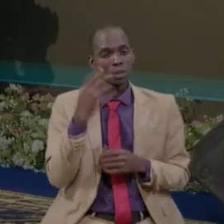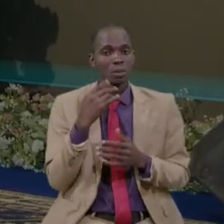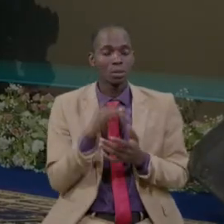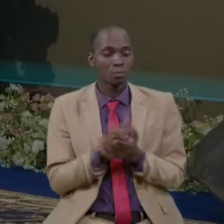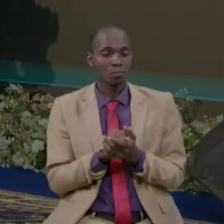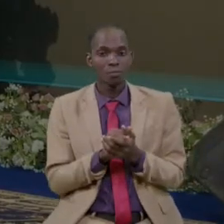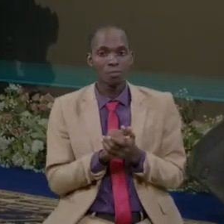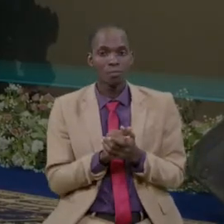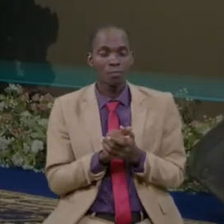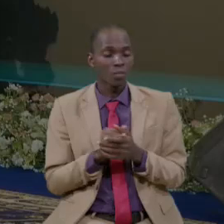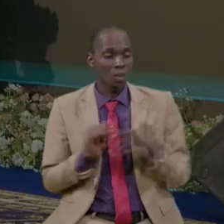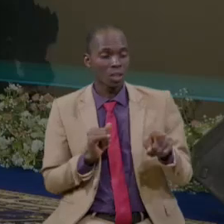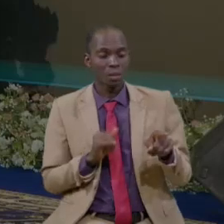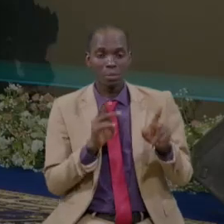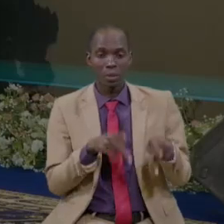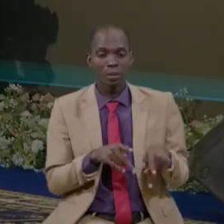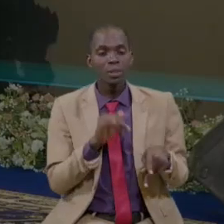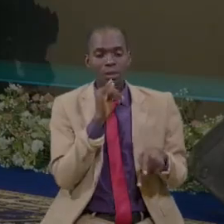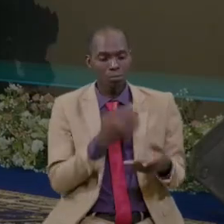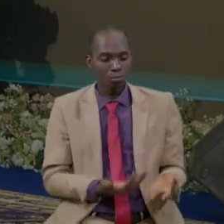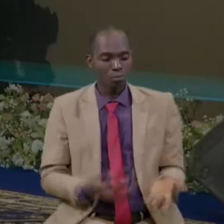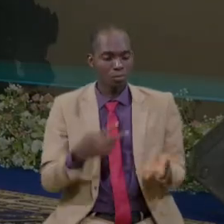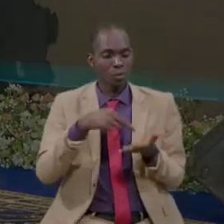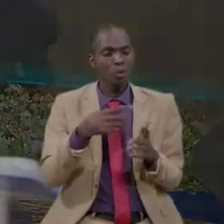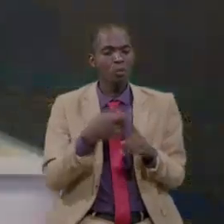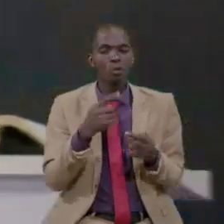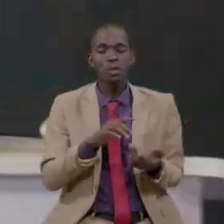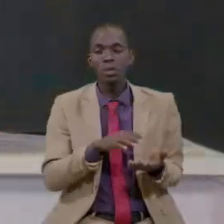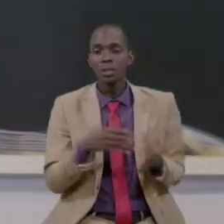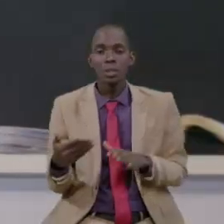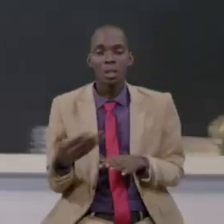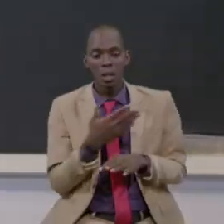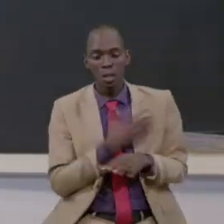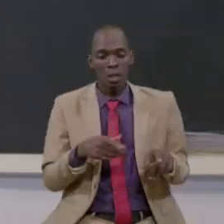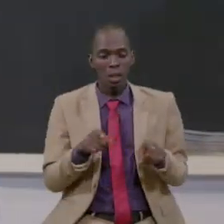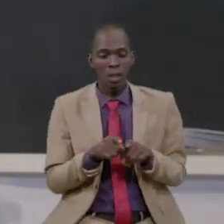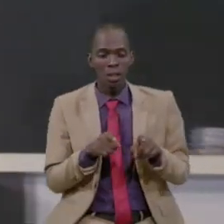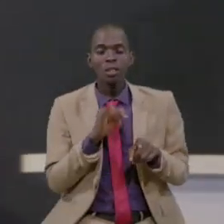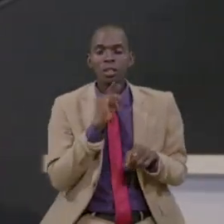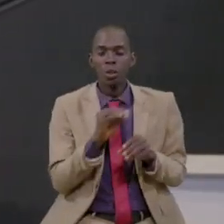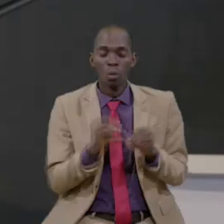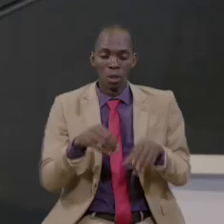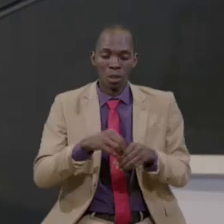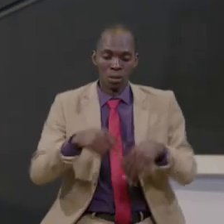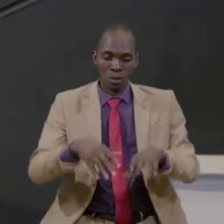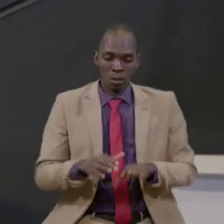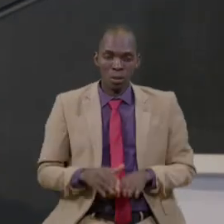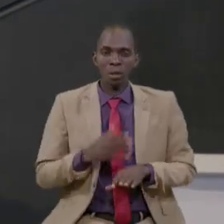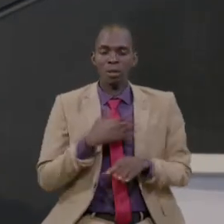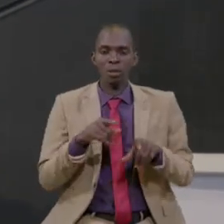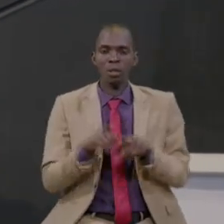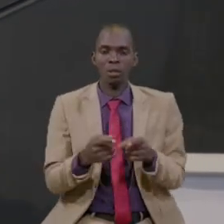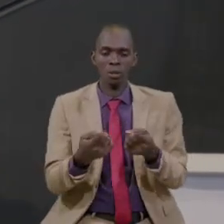more in the grave. And as he comes to this side of the resurrection,